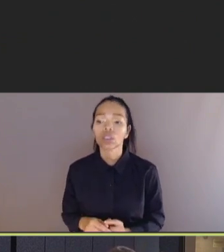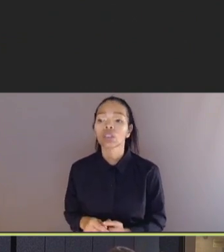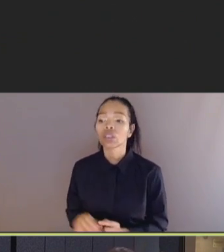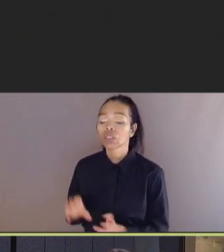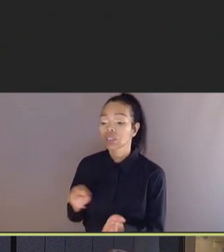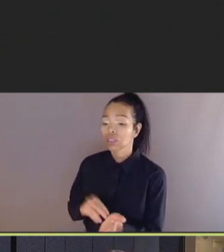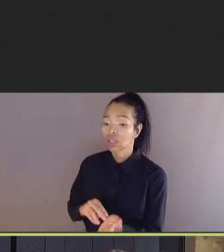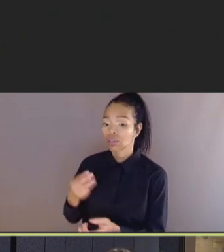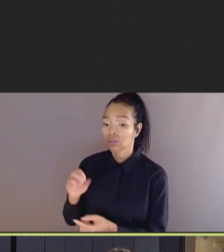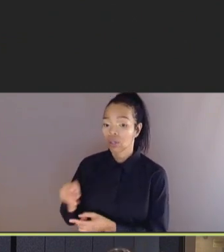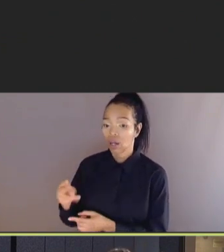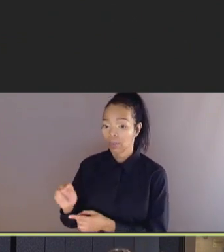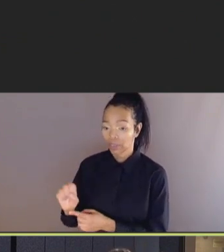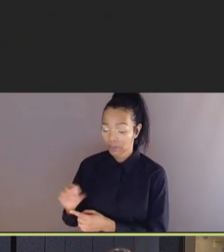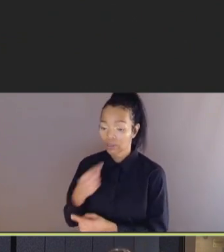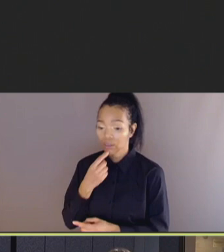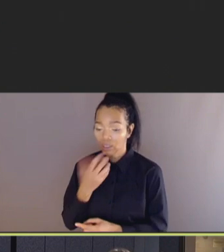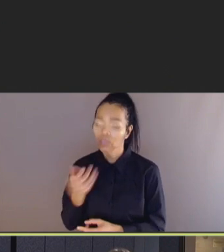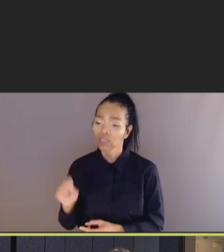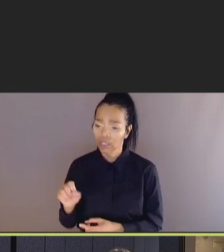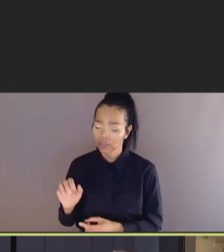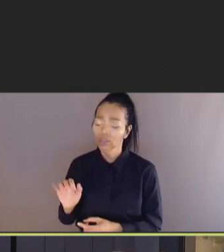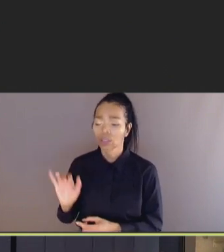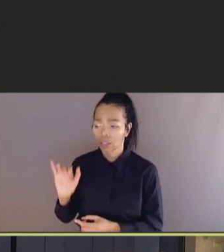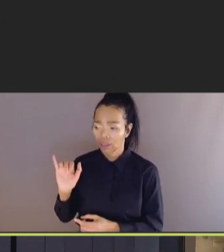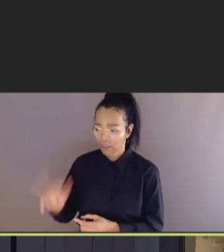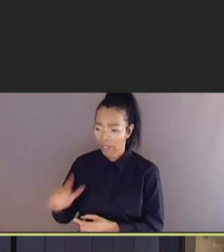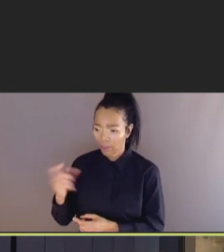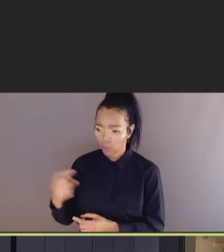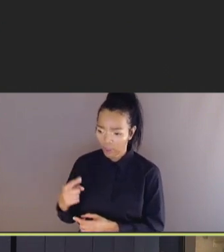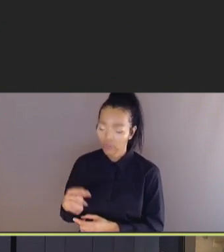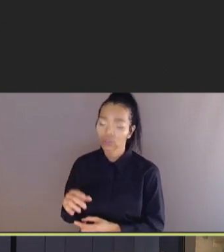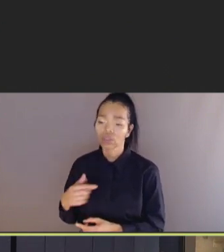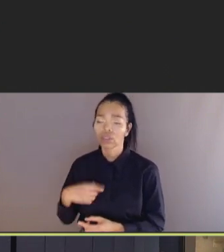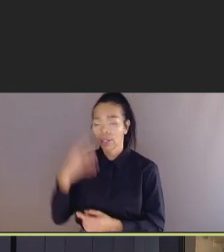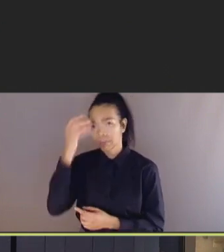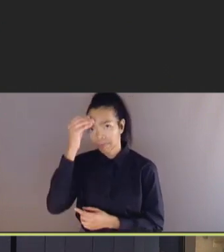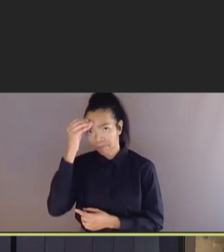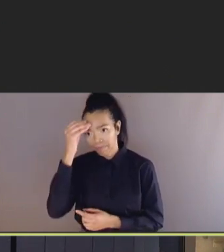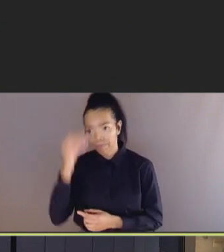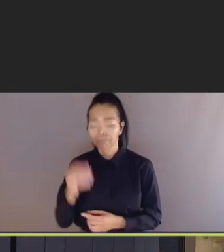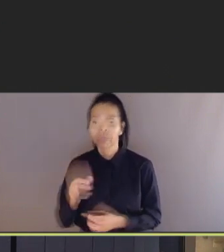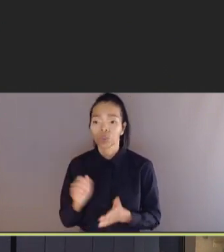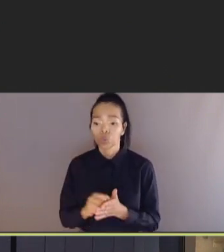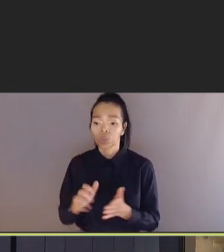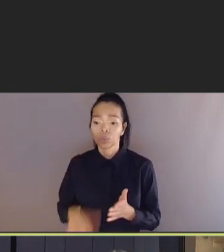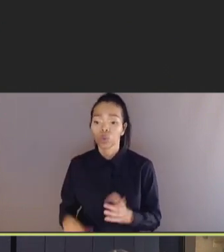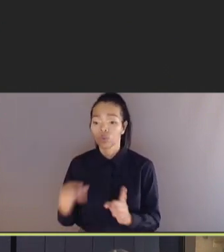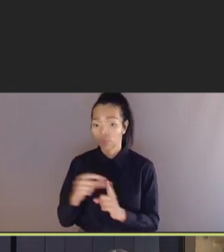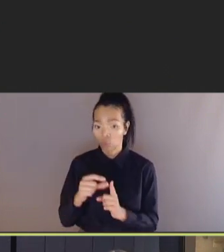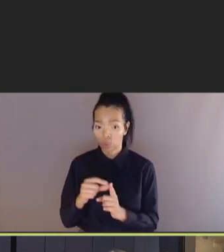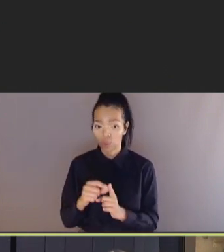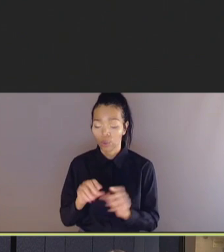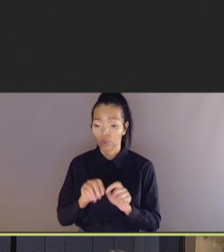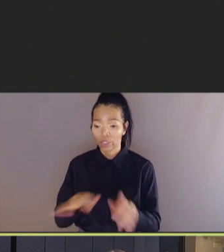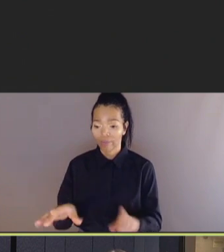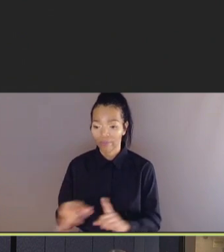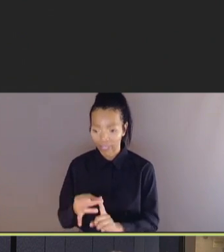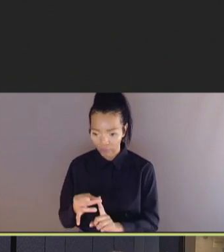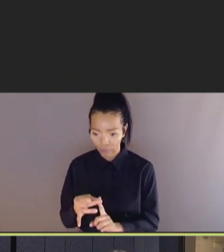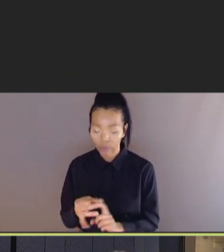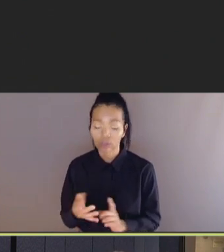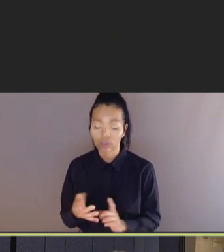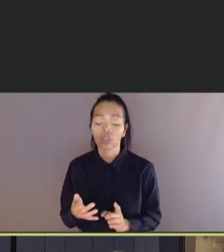Andrew's, where I've debated in my mind, do we remove infectious from 1.1, or do we have